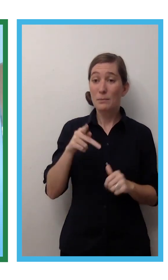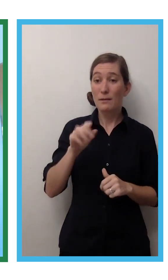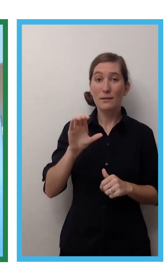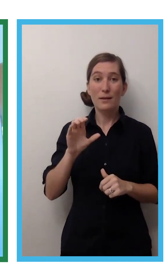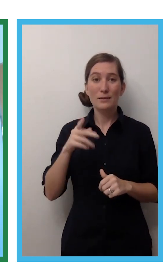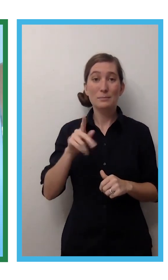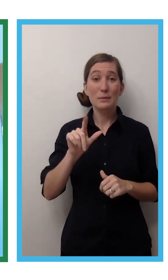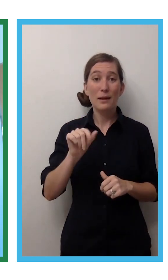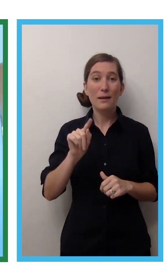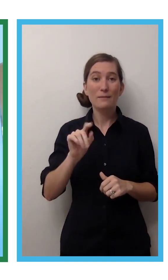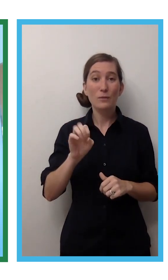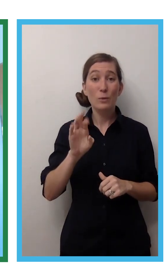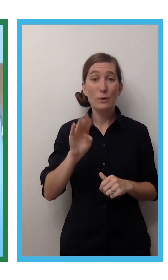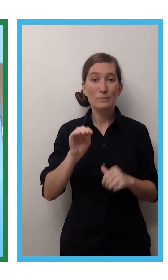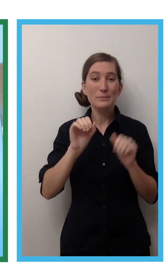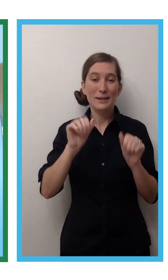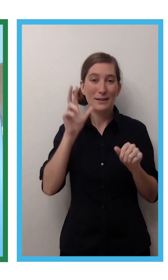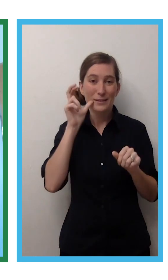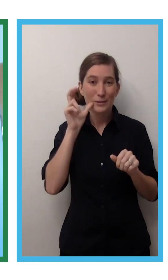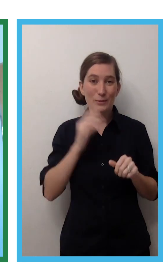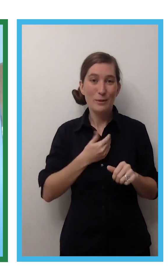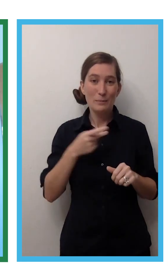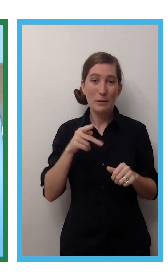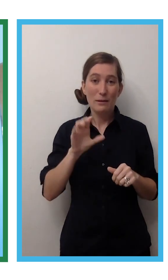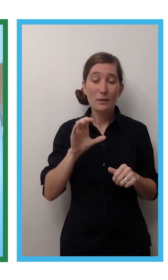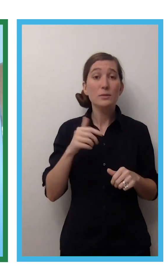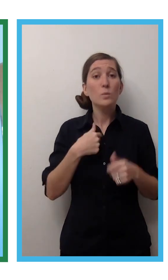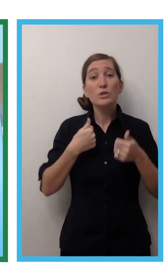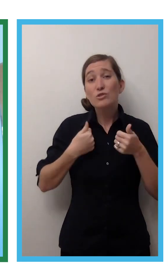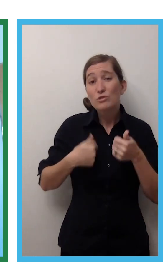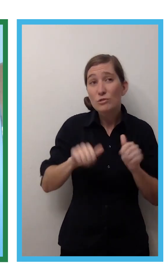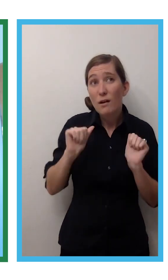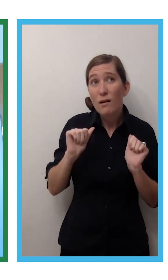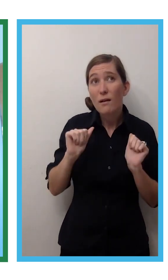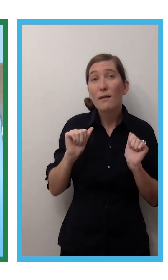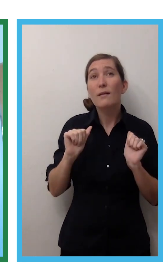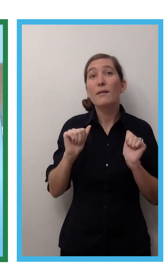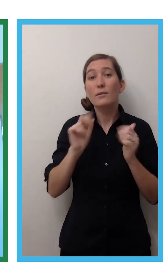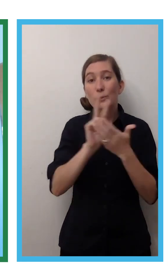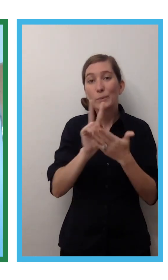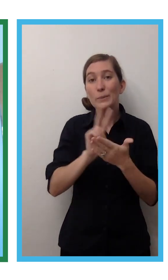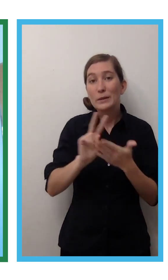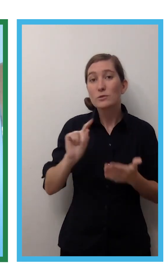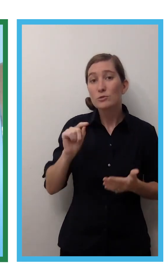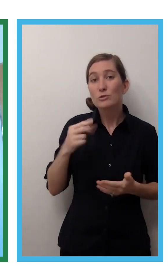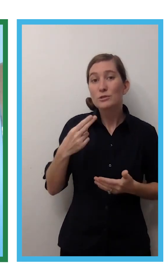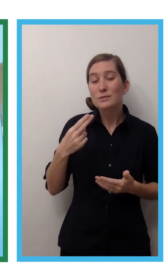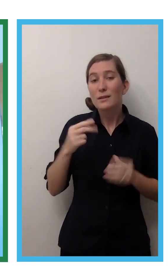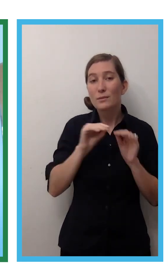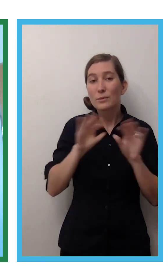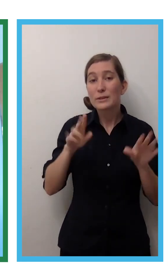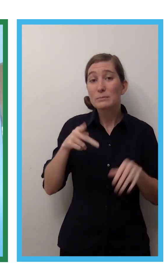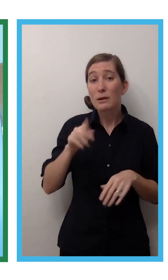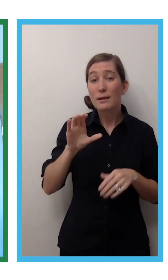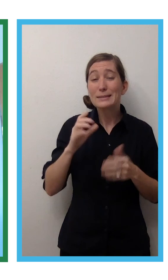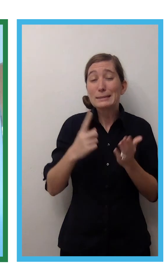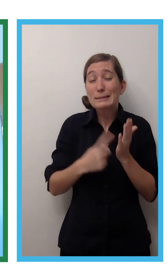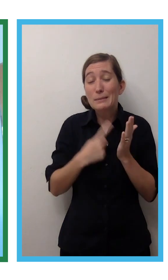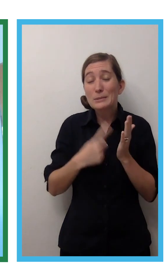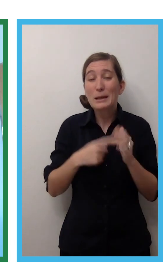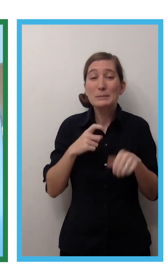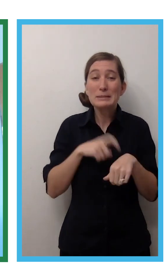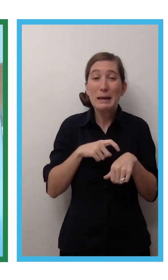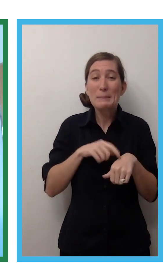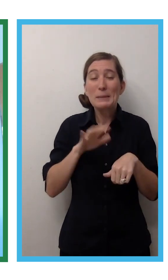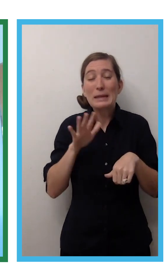new episodes. We try to get them out every second Thursday. Sometimes we have some timing hiccups, but that's okay. We get them out the next